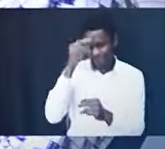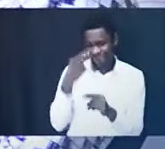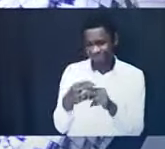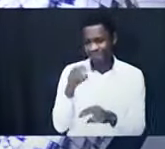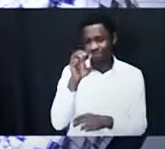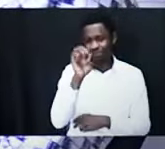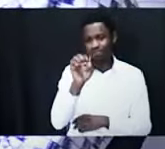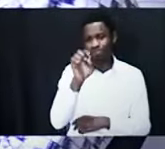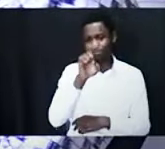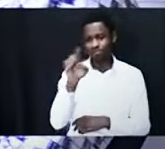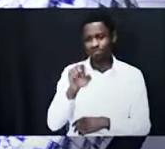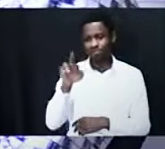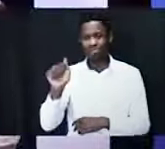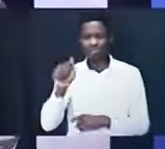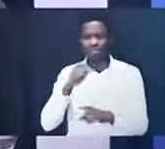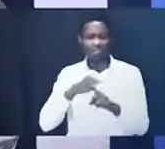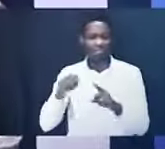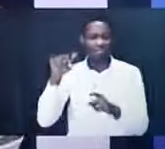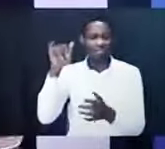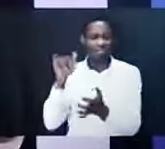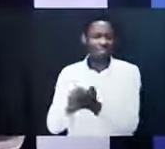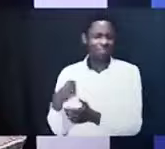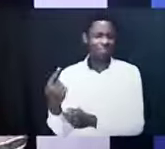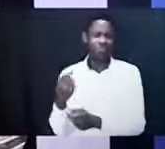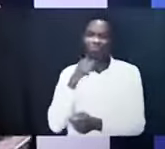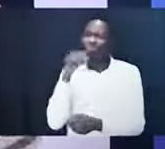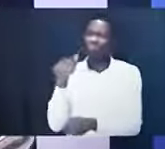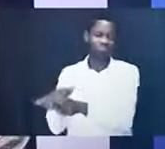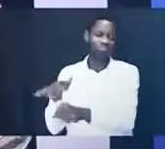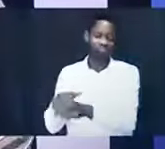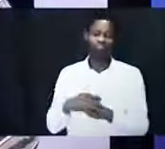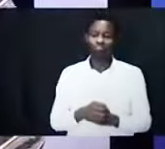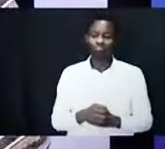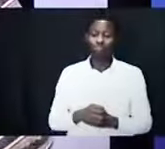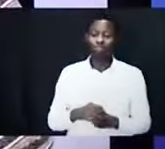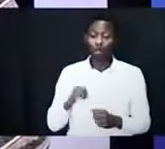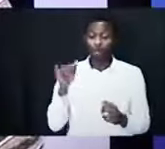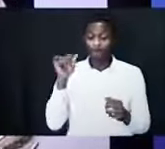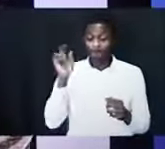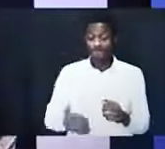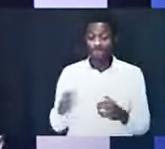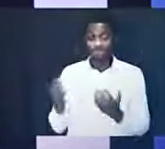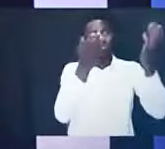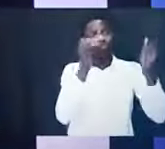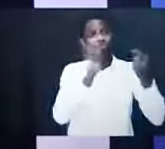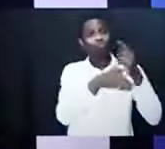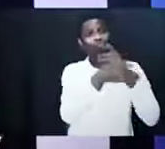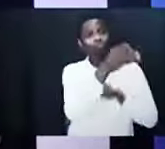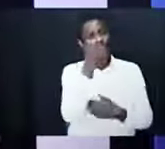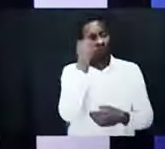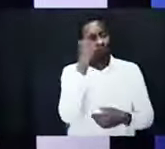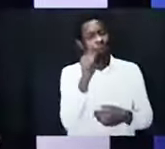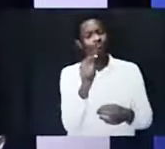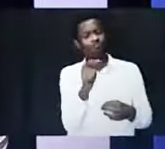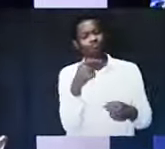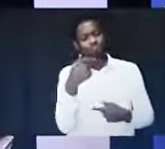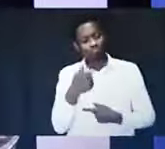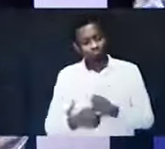that will not be enough. You need to commit to God for grace. You need the